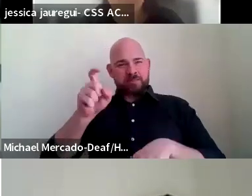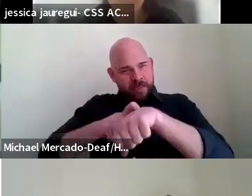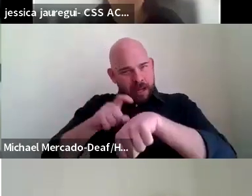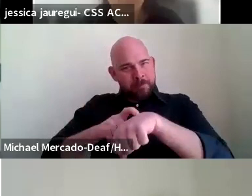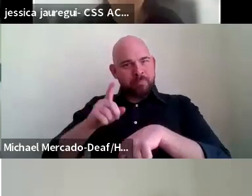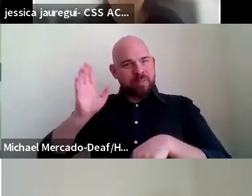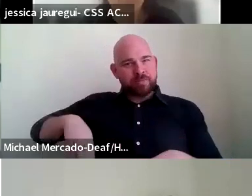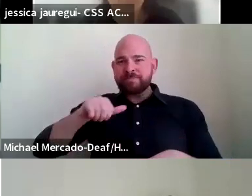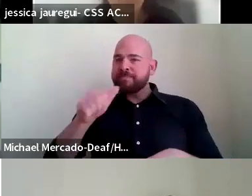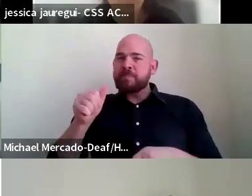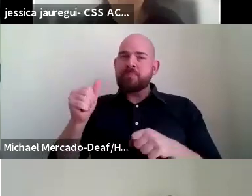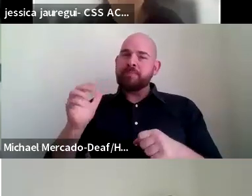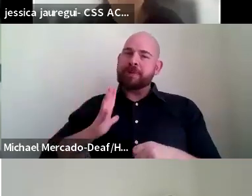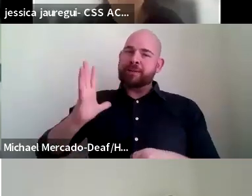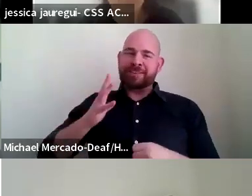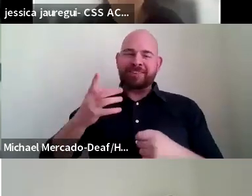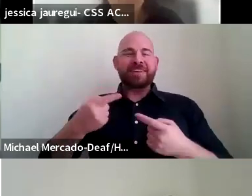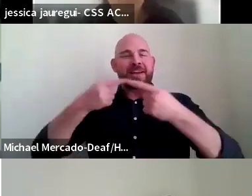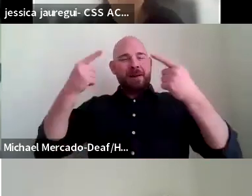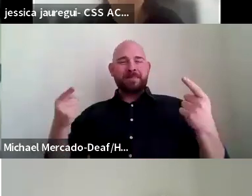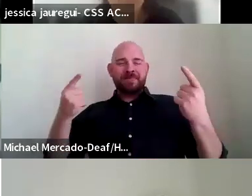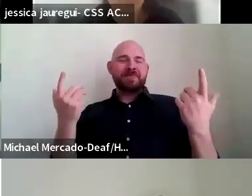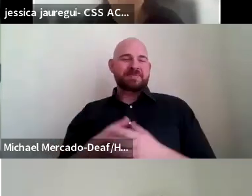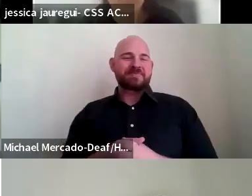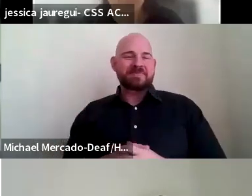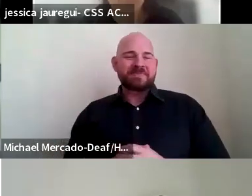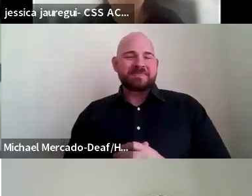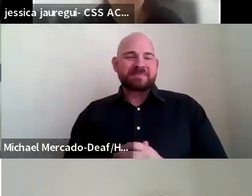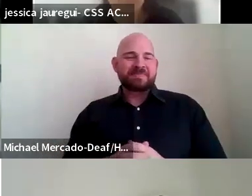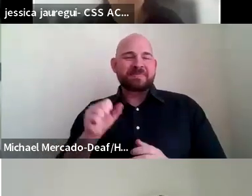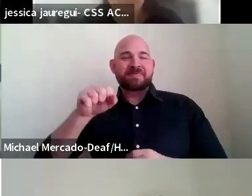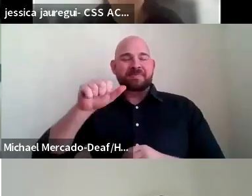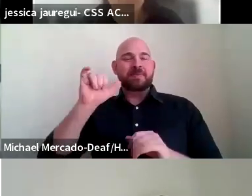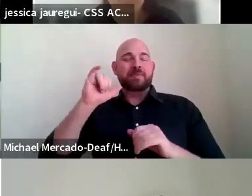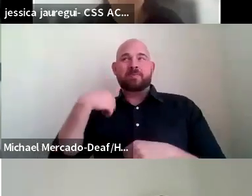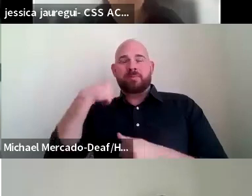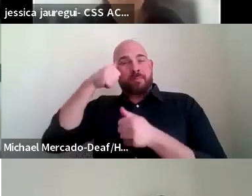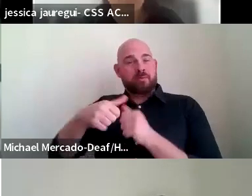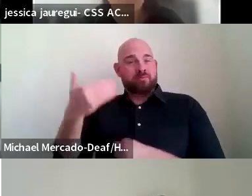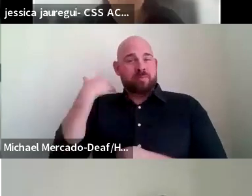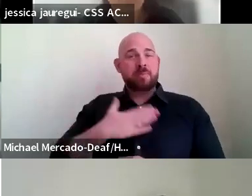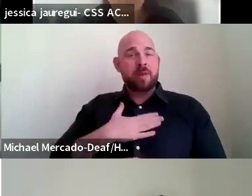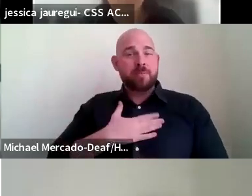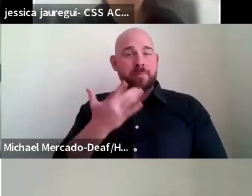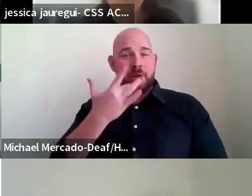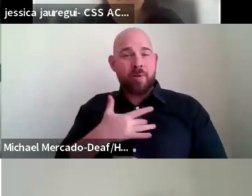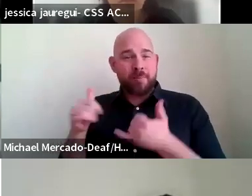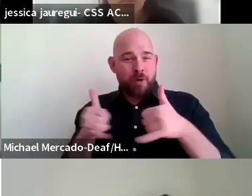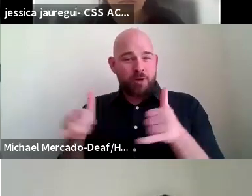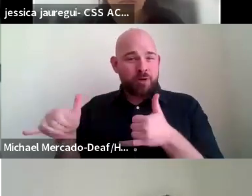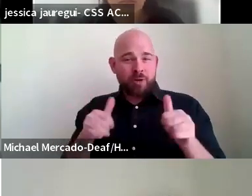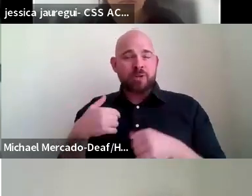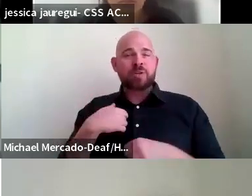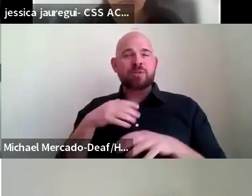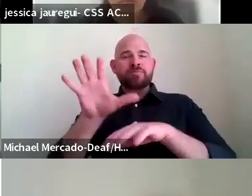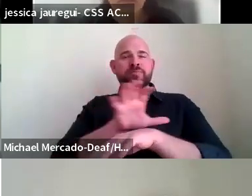But compared to the hearing culture, it's be punctual, be on time, it's not polite. So I just